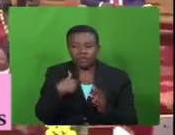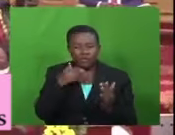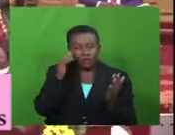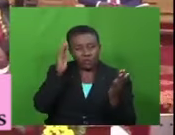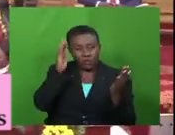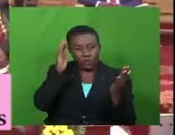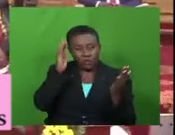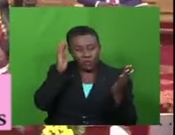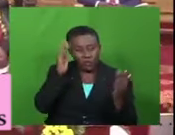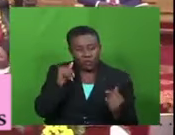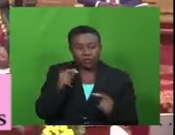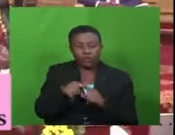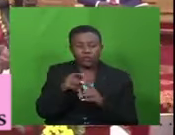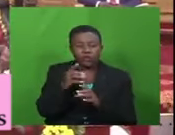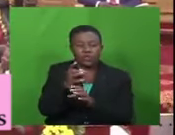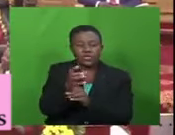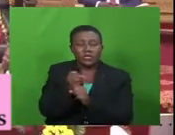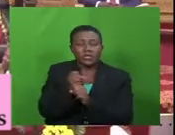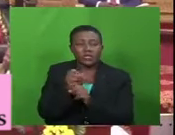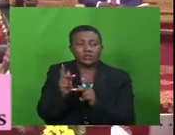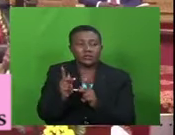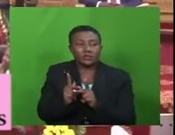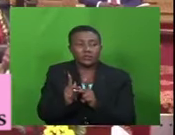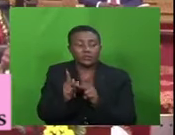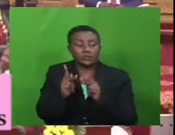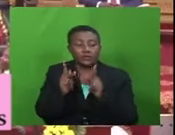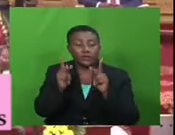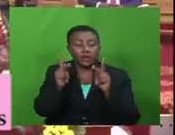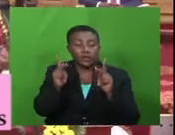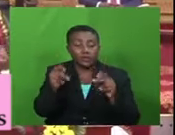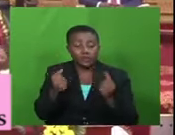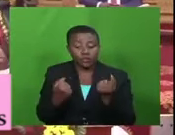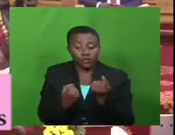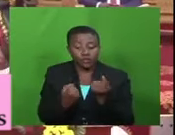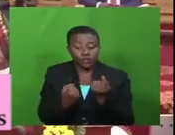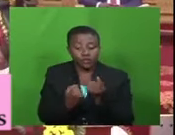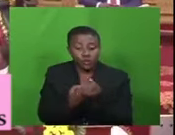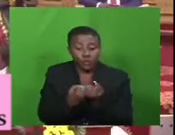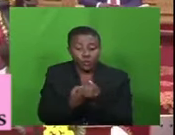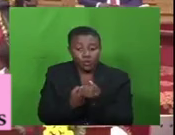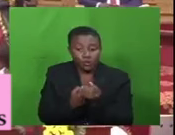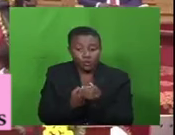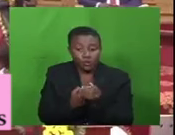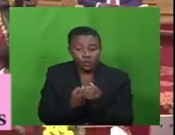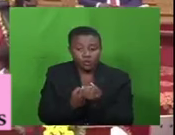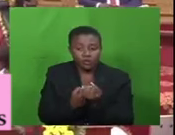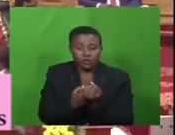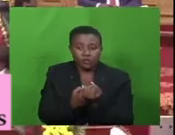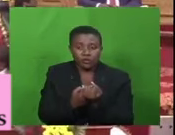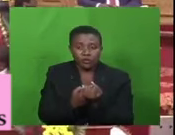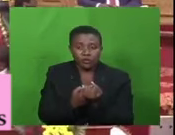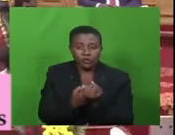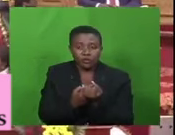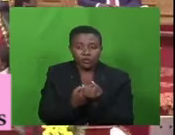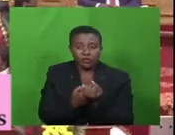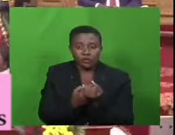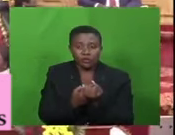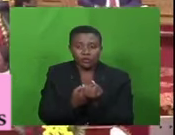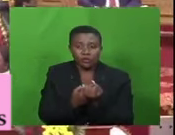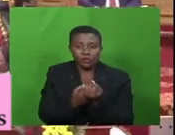public support that they need. I note in particular with satisfaction